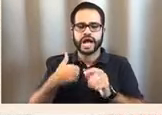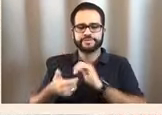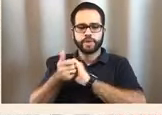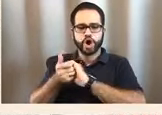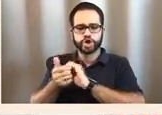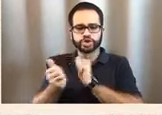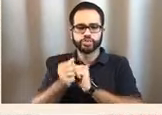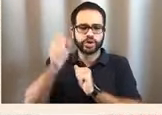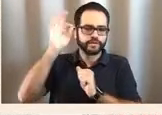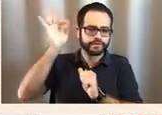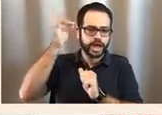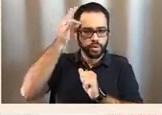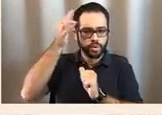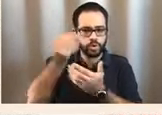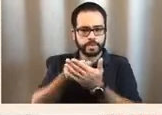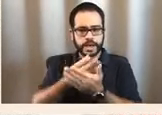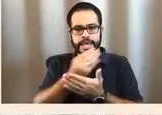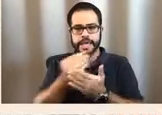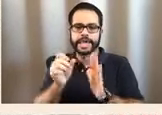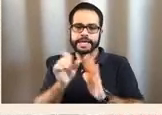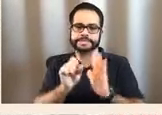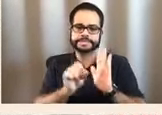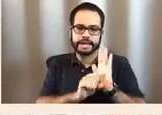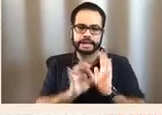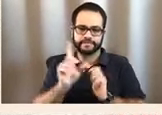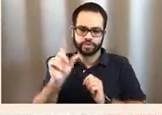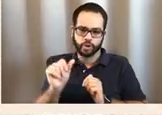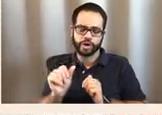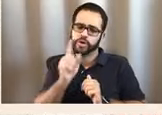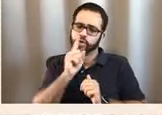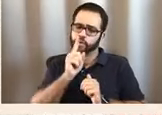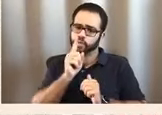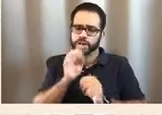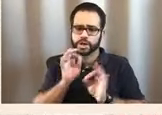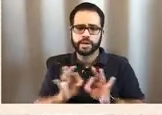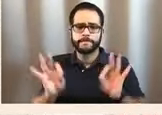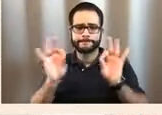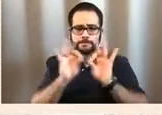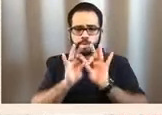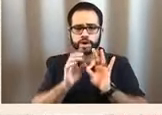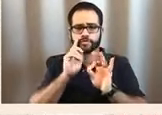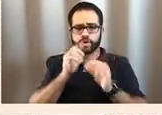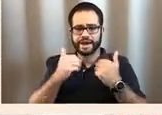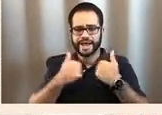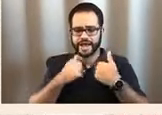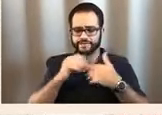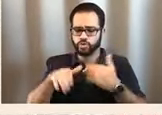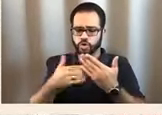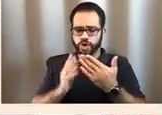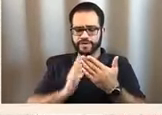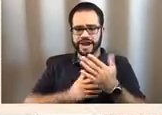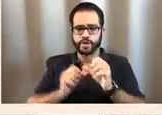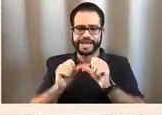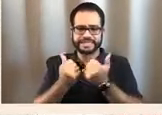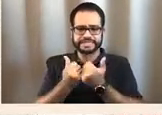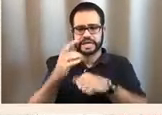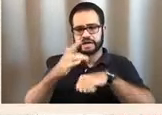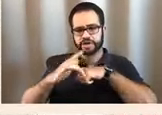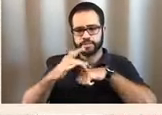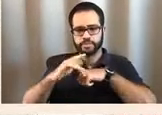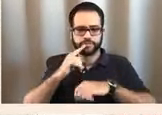very important to the state of Florida to have our agencies available for individuals.